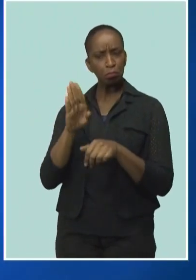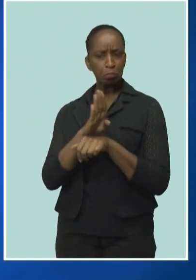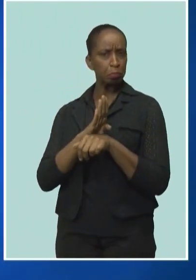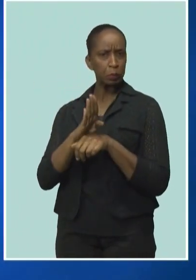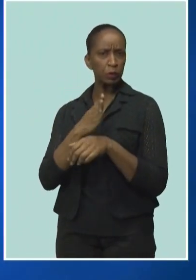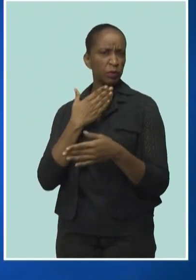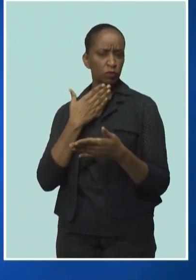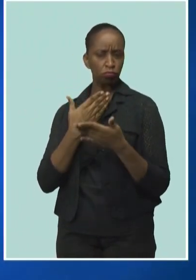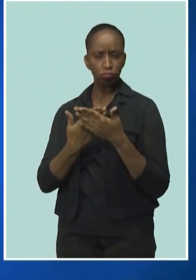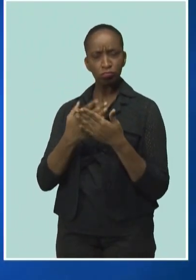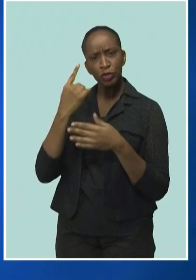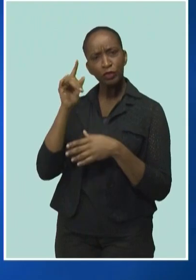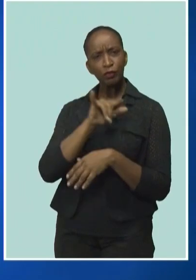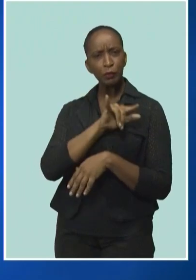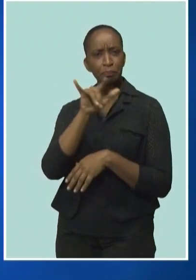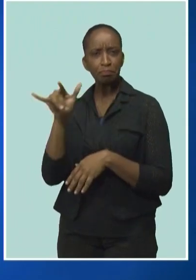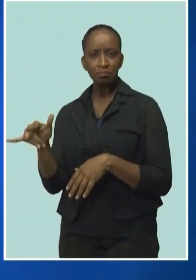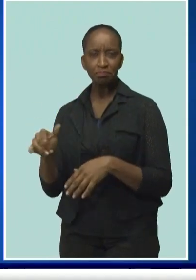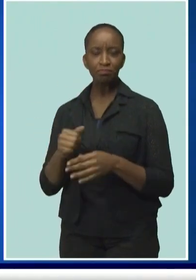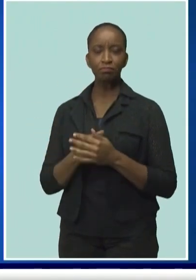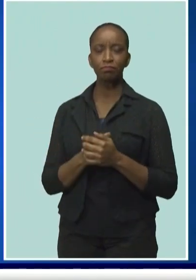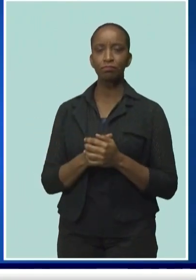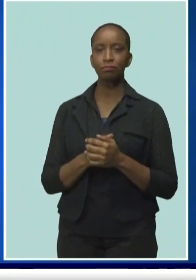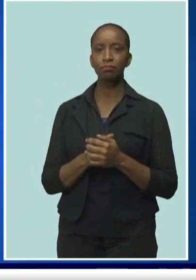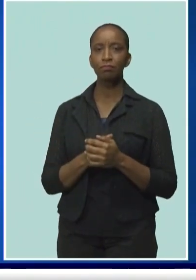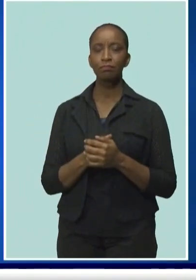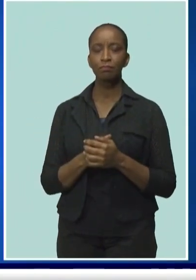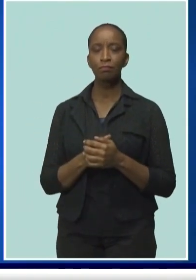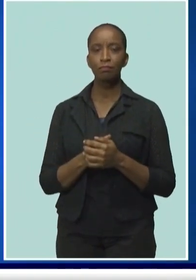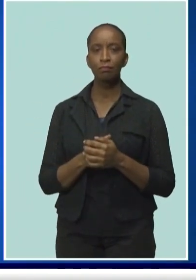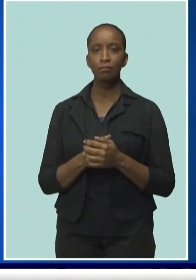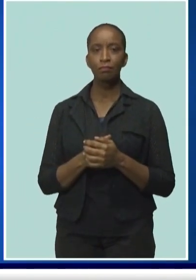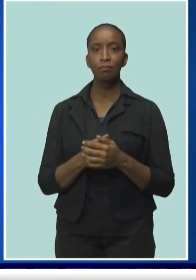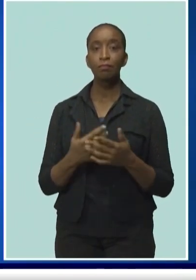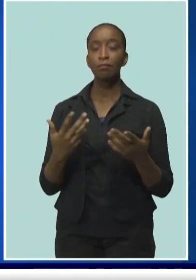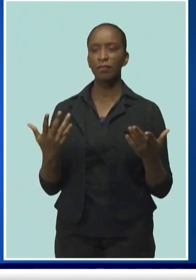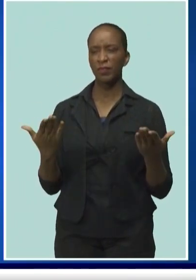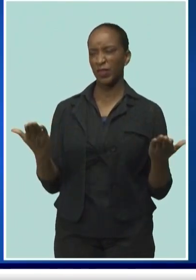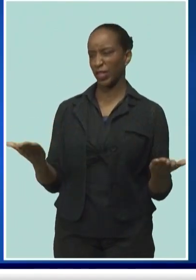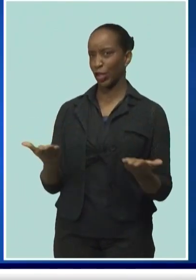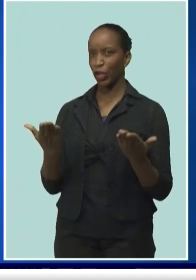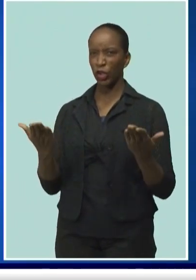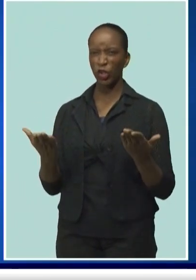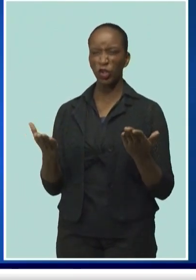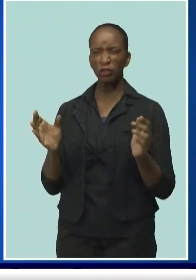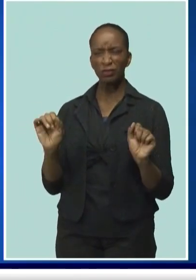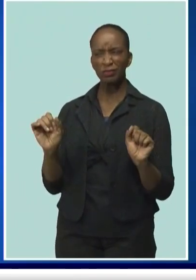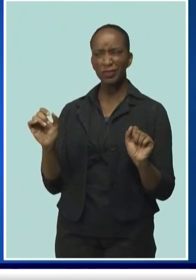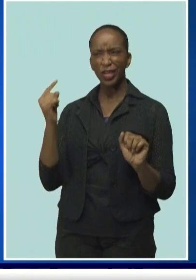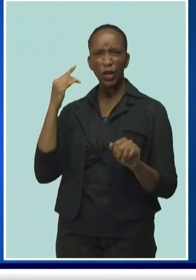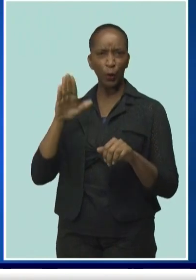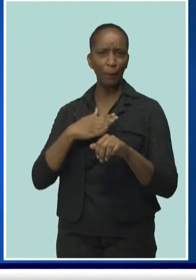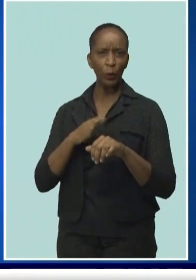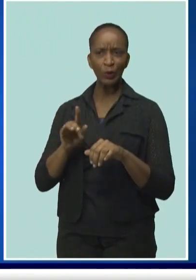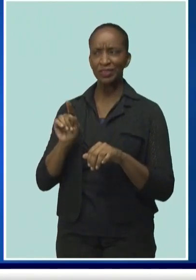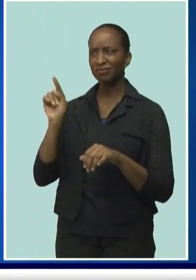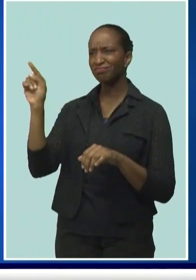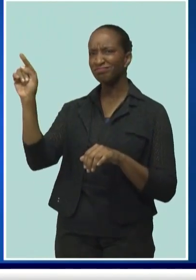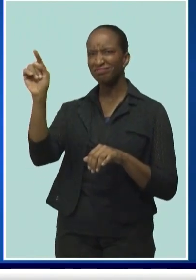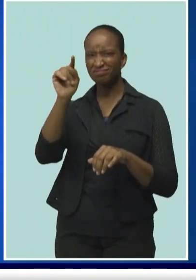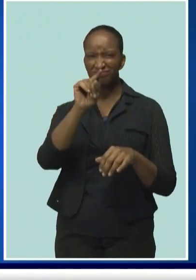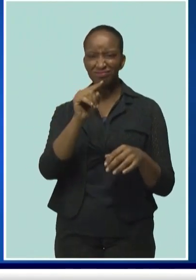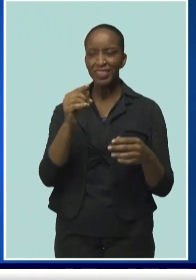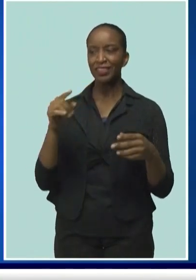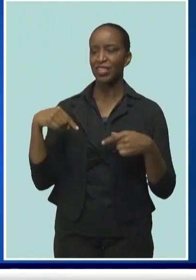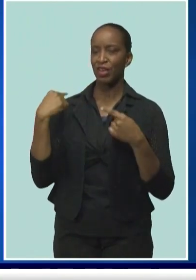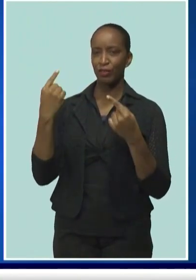of every day. In the background, you can hear some music. There are other stands that are partying because today is day 3 of the exhibition,